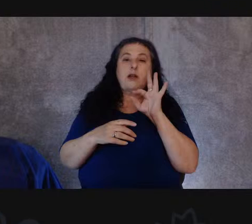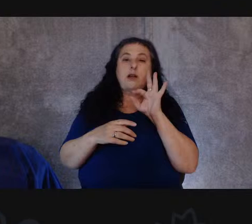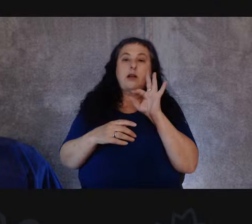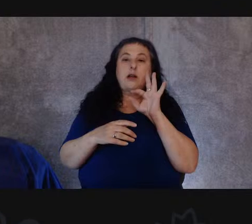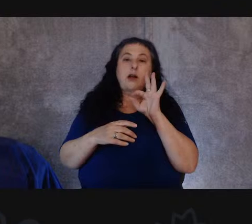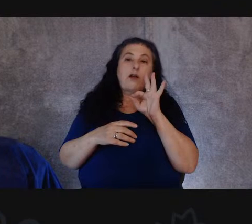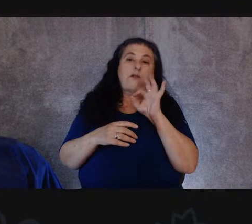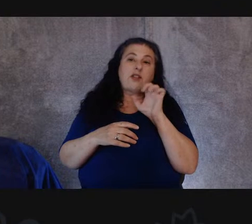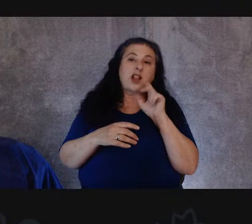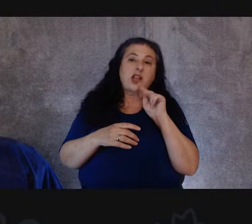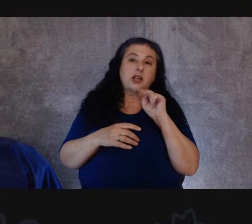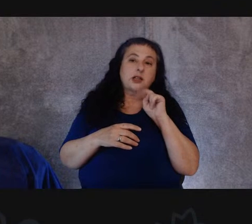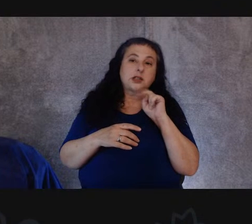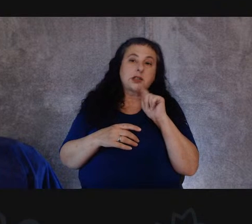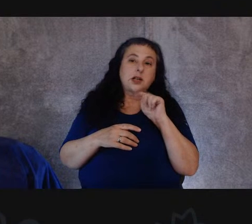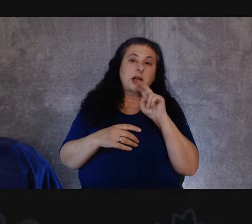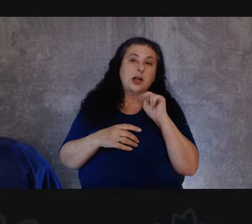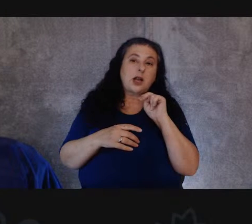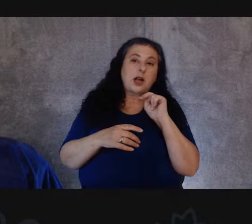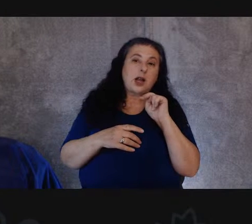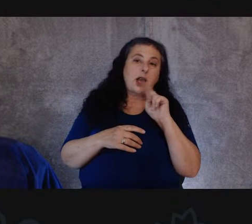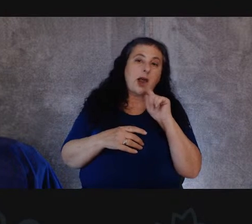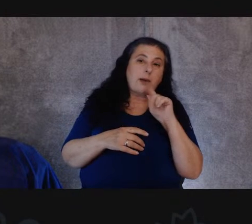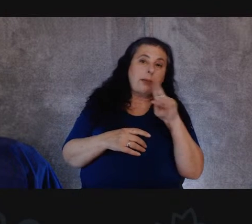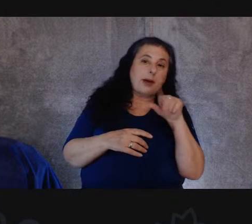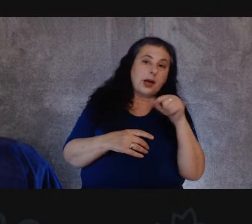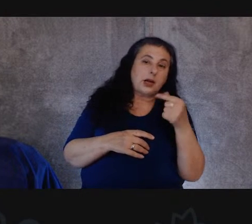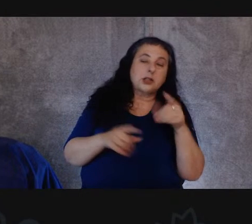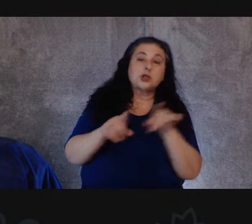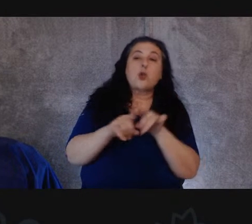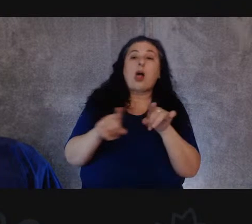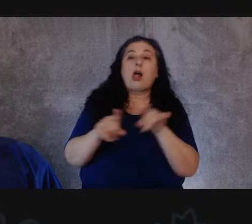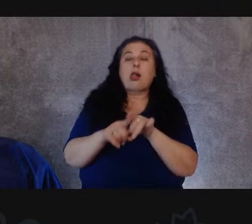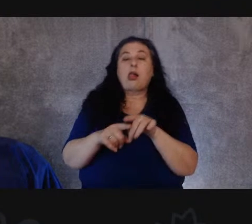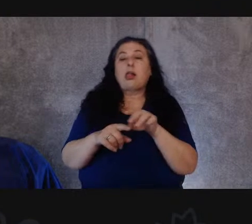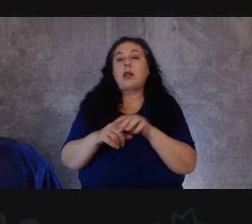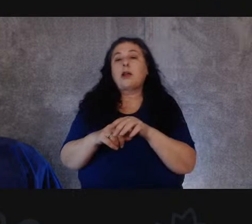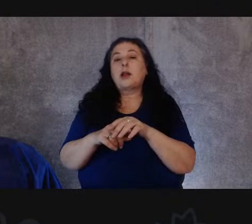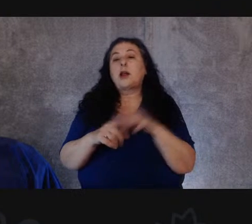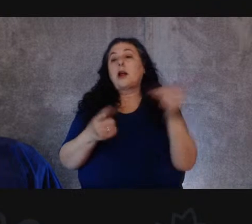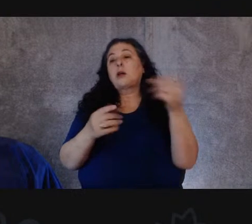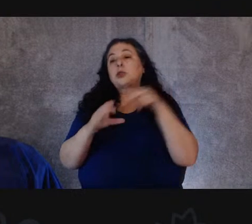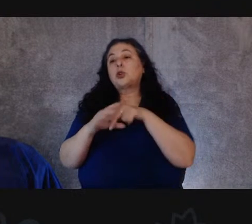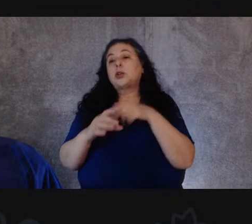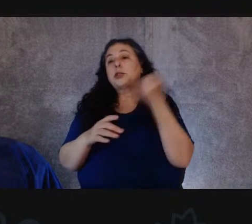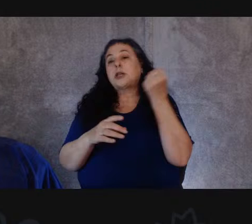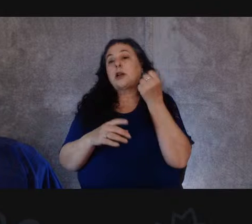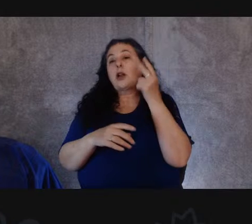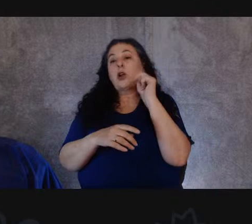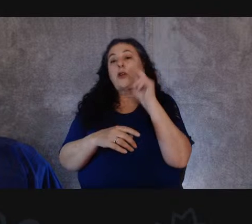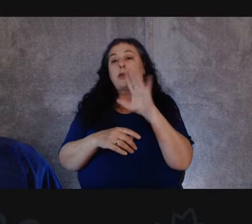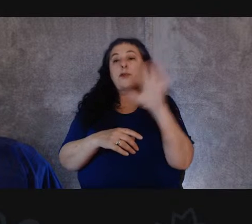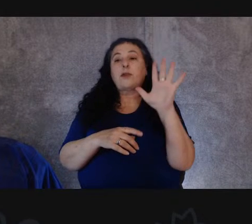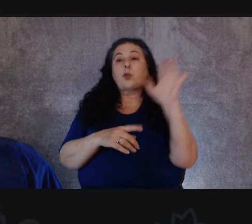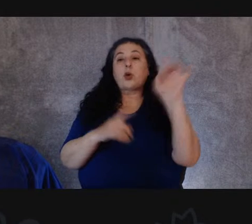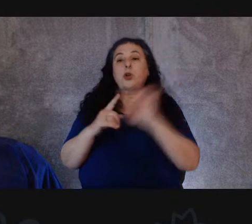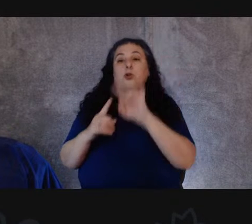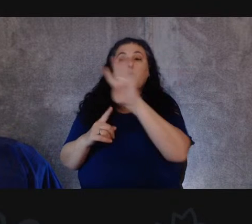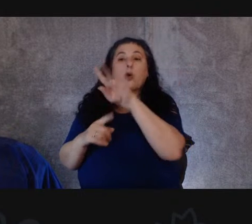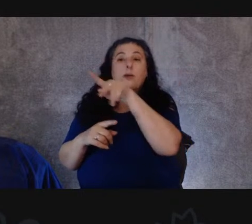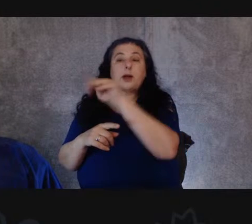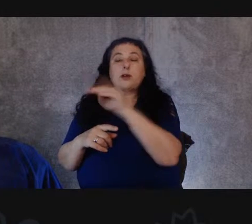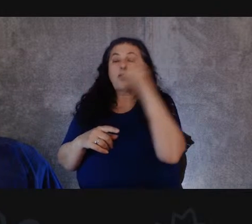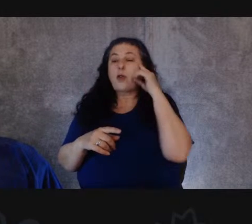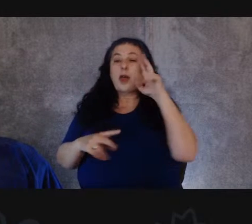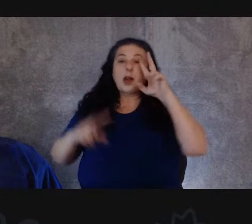flint napping as well. So come out and join us on Saturday, November 5th from 1 to 4 p.m. for that